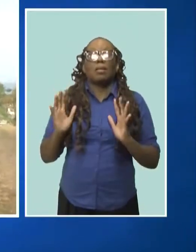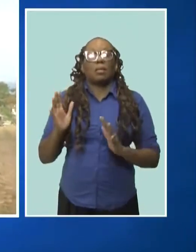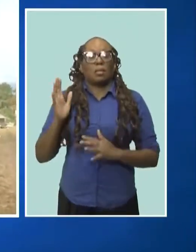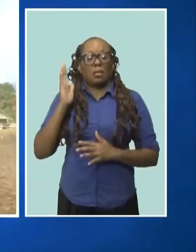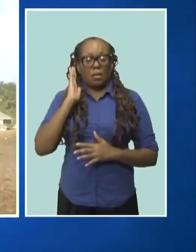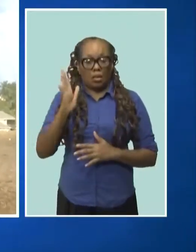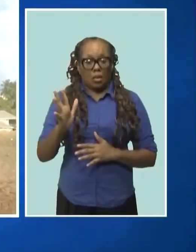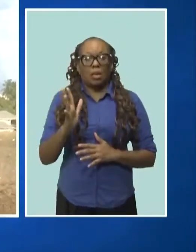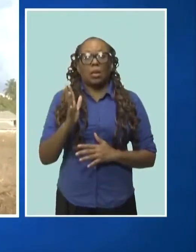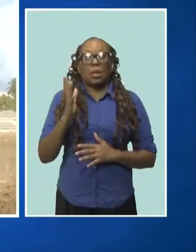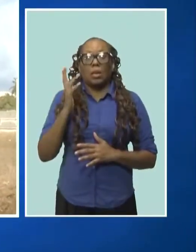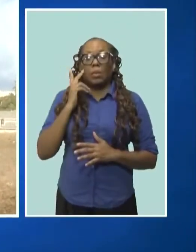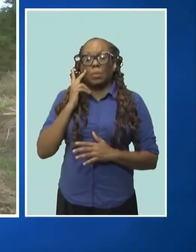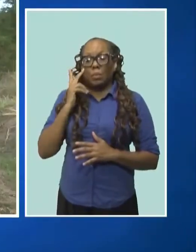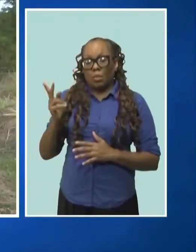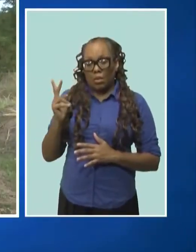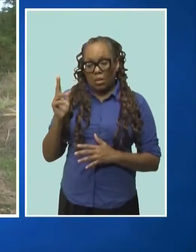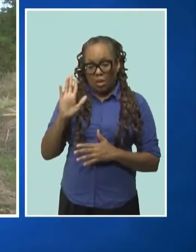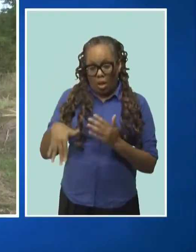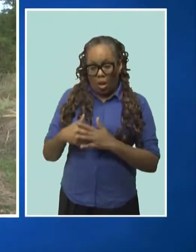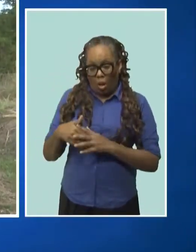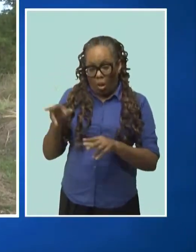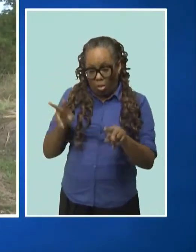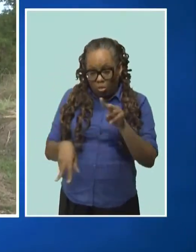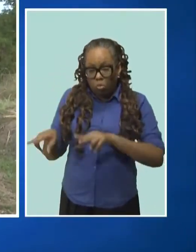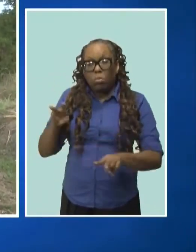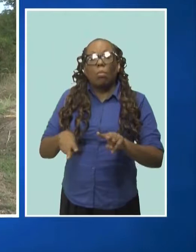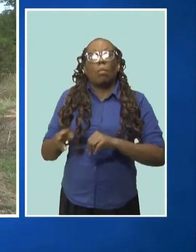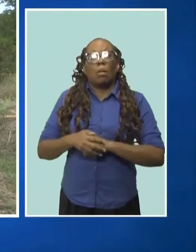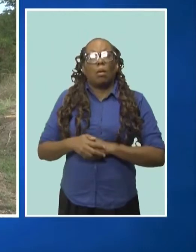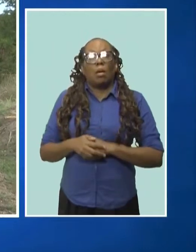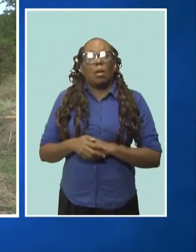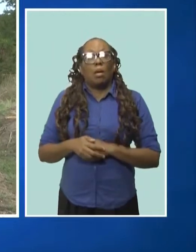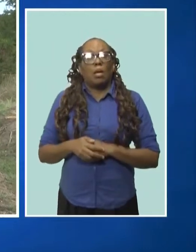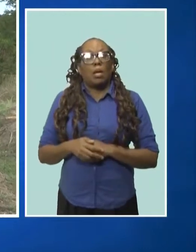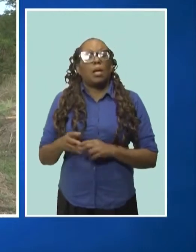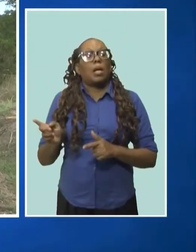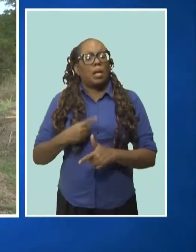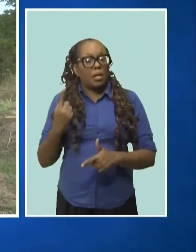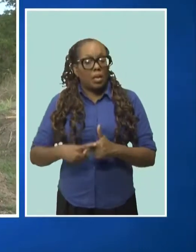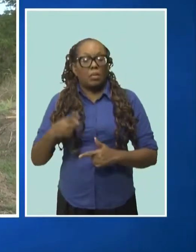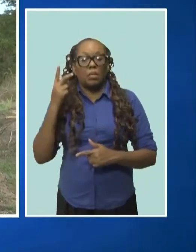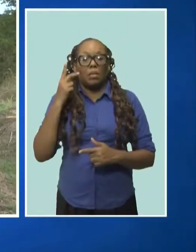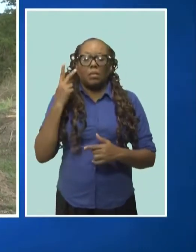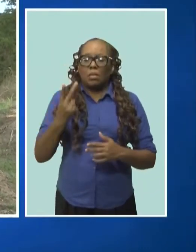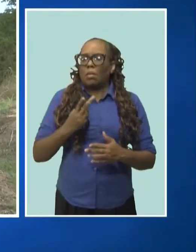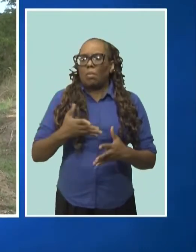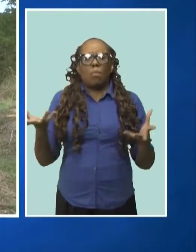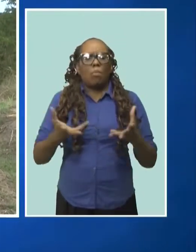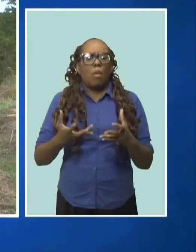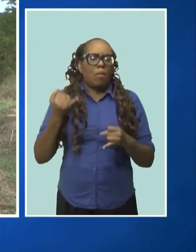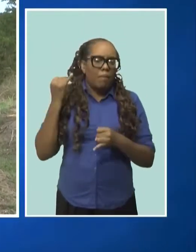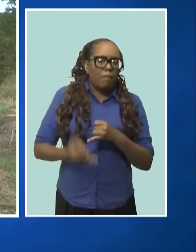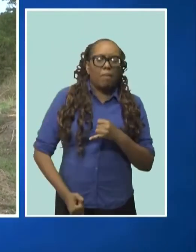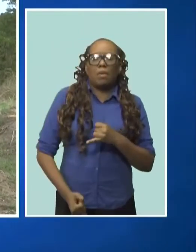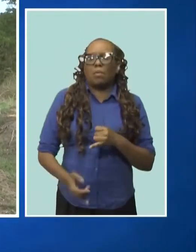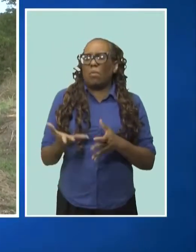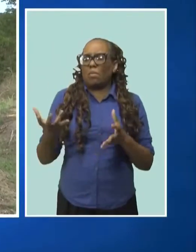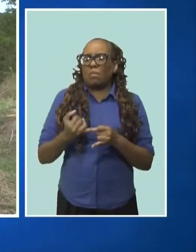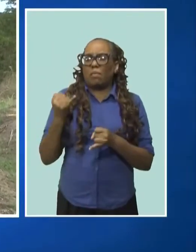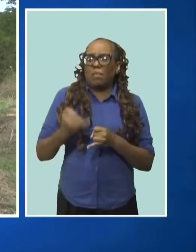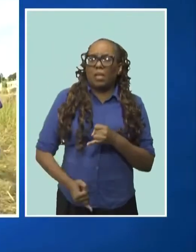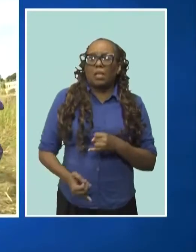see from the quotations that was put in and what the final figure is. But I can tell you that I'm